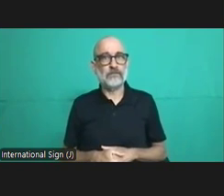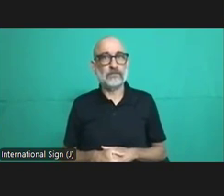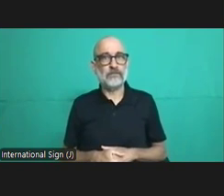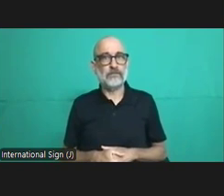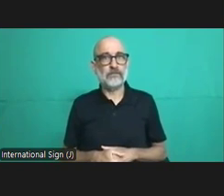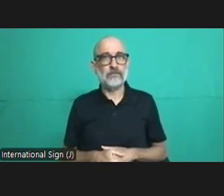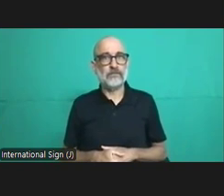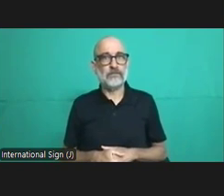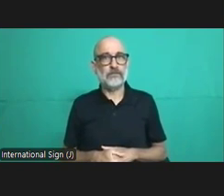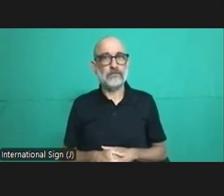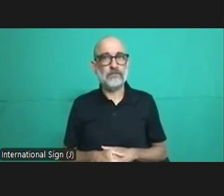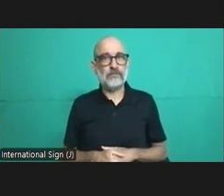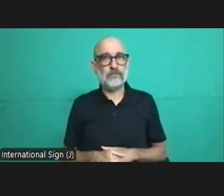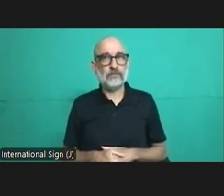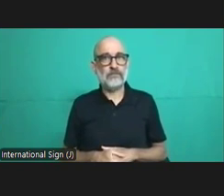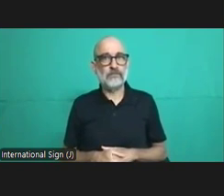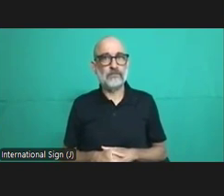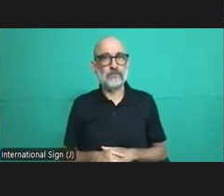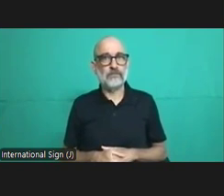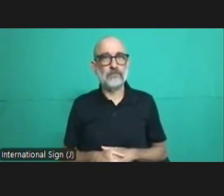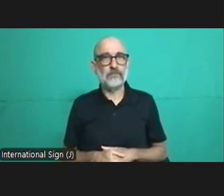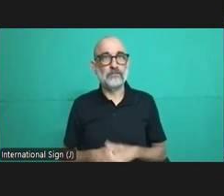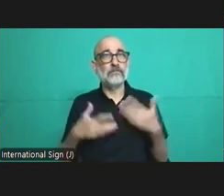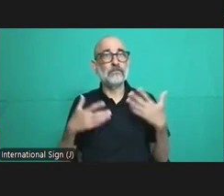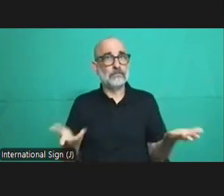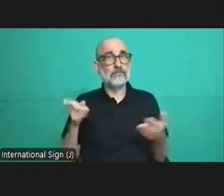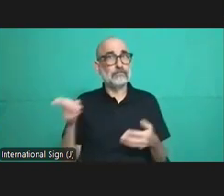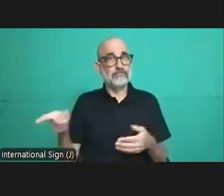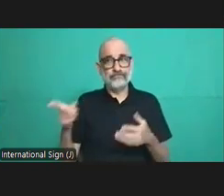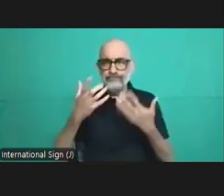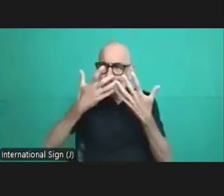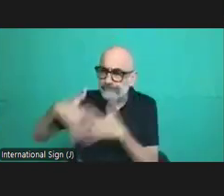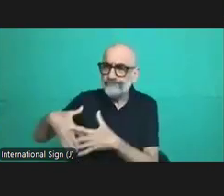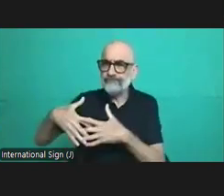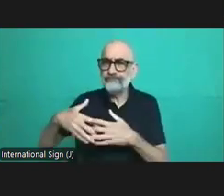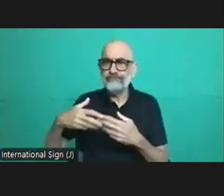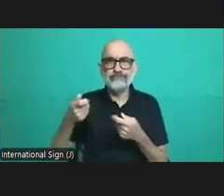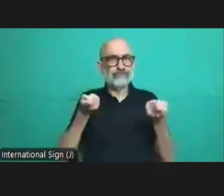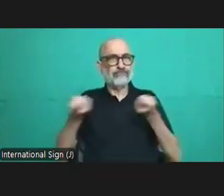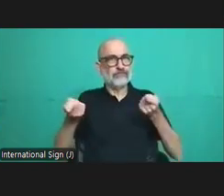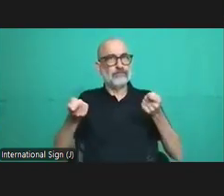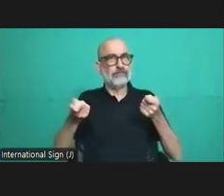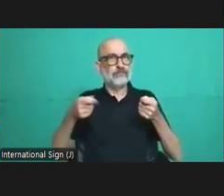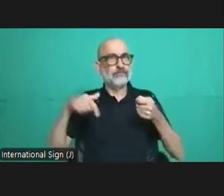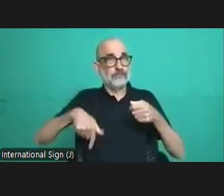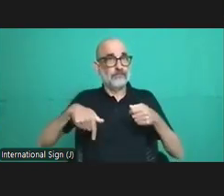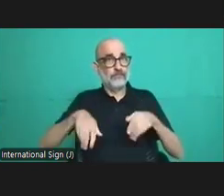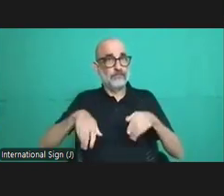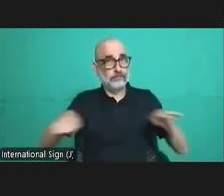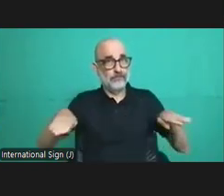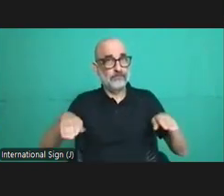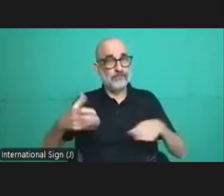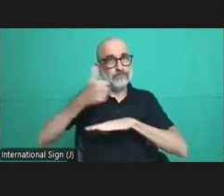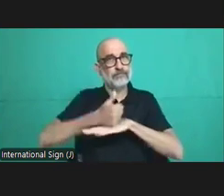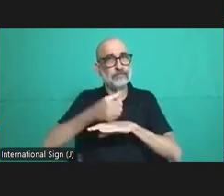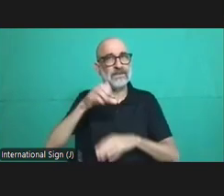Ministry of Health and Wellness and Elderly Affairs in St. Lucia. Many thanks also to our PAHO country representatives